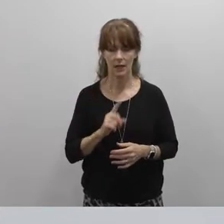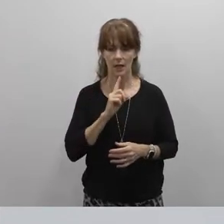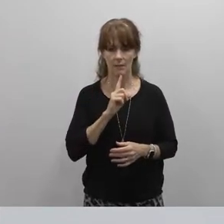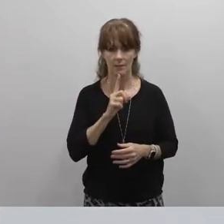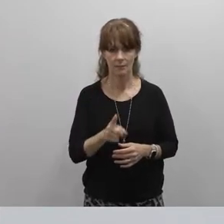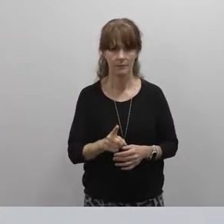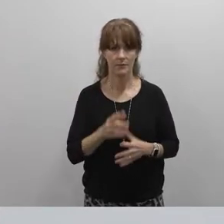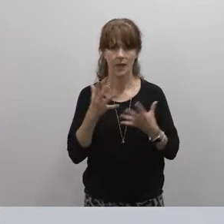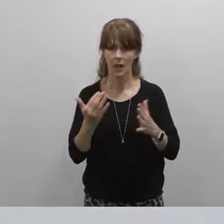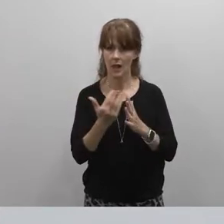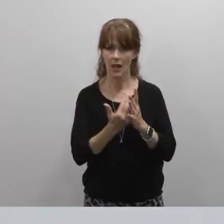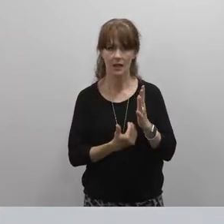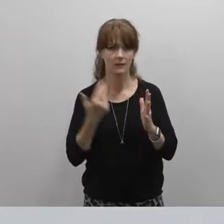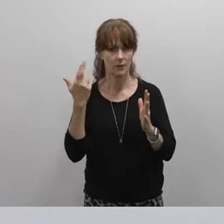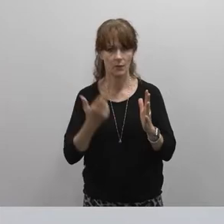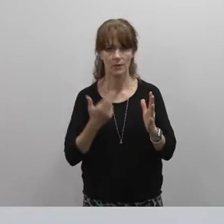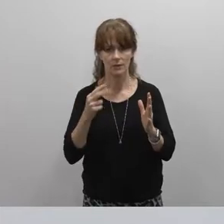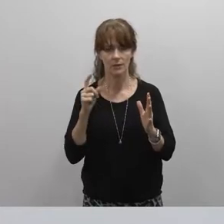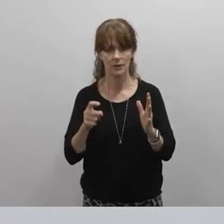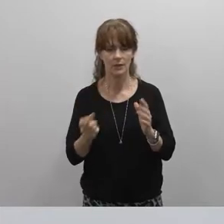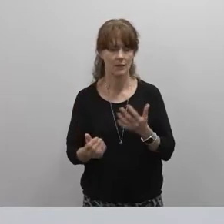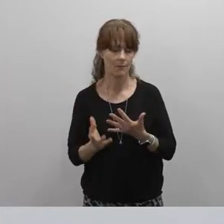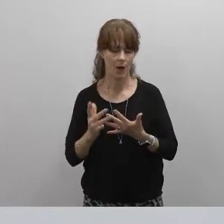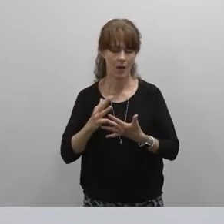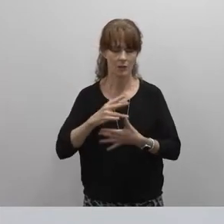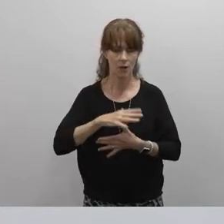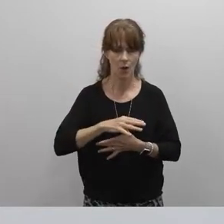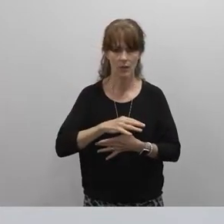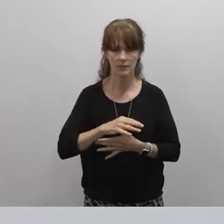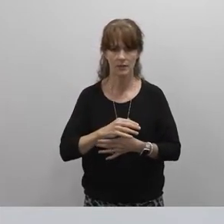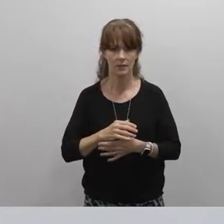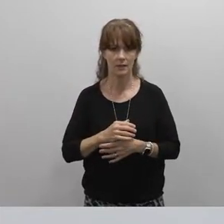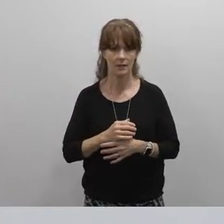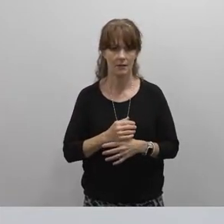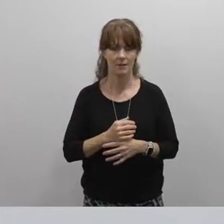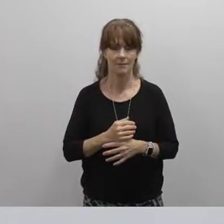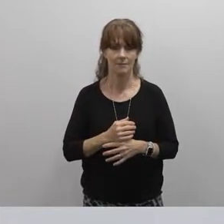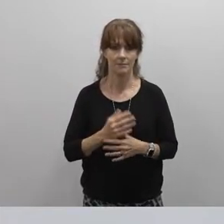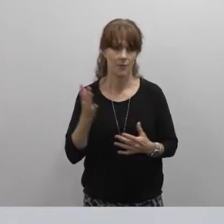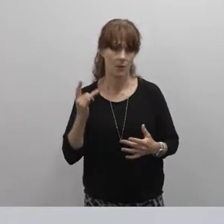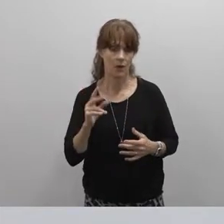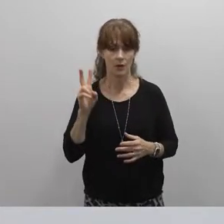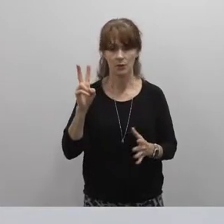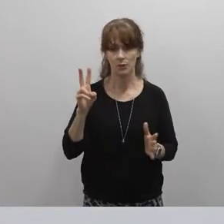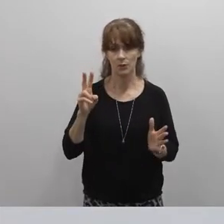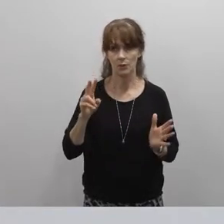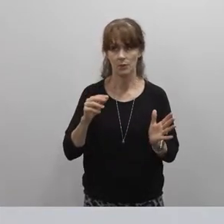I can give you a list of reasons why we need to prioritize it. One of them being that